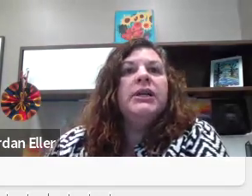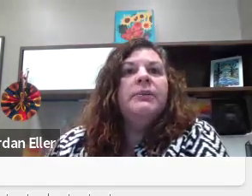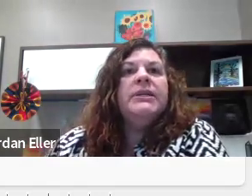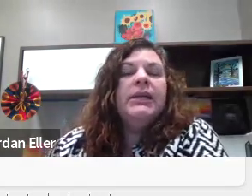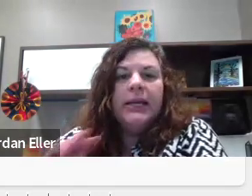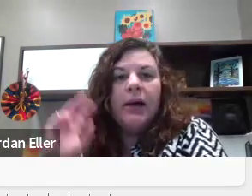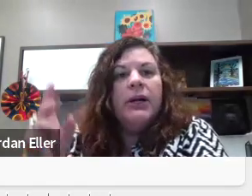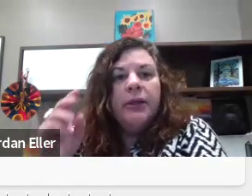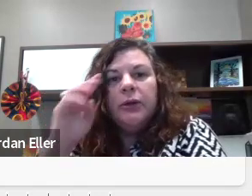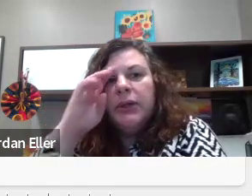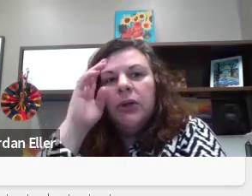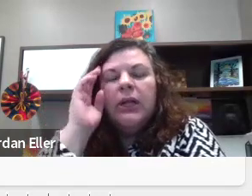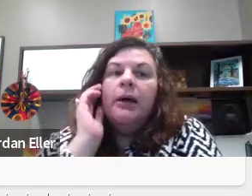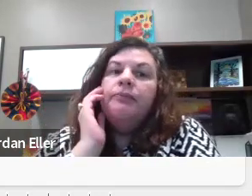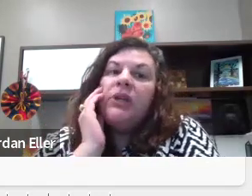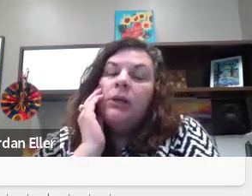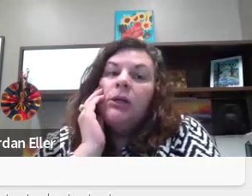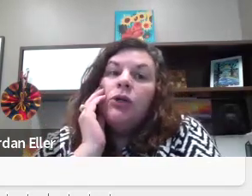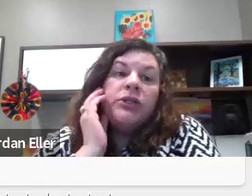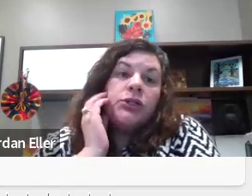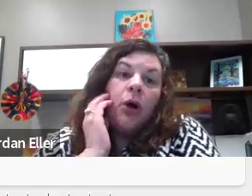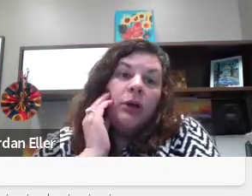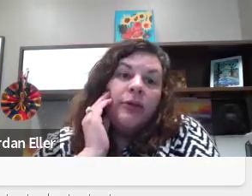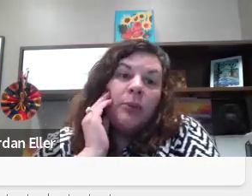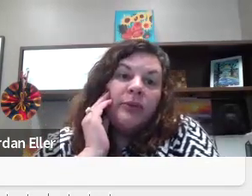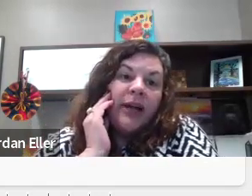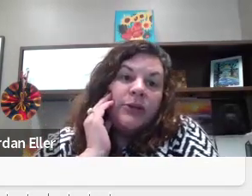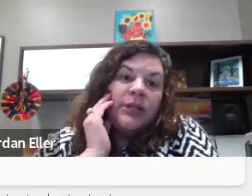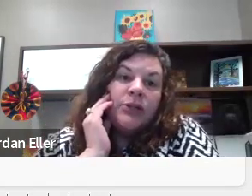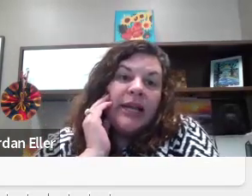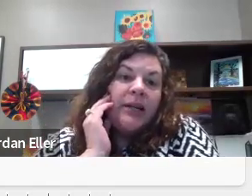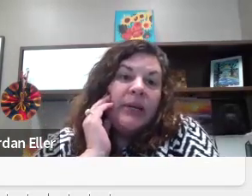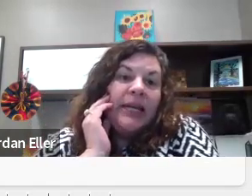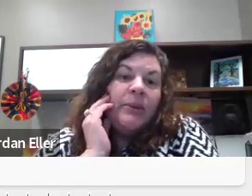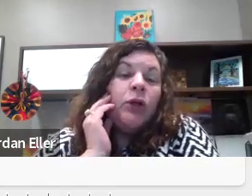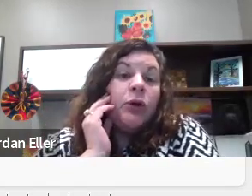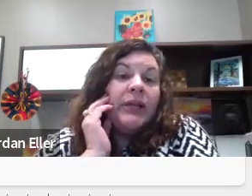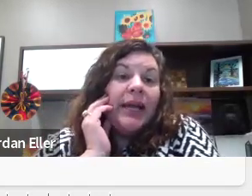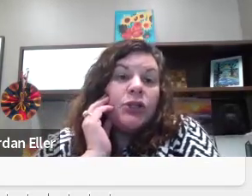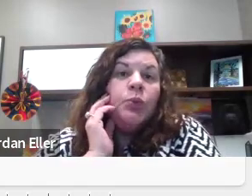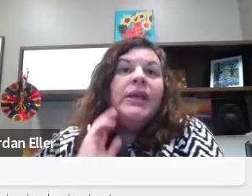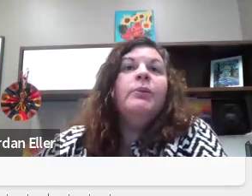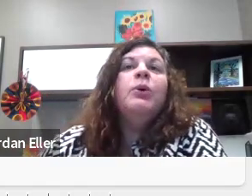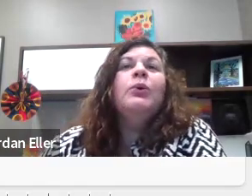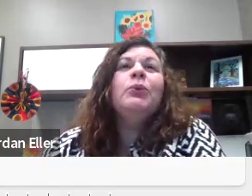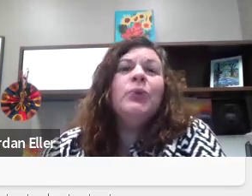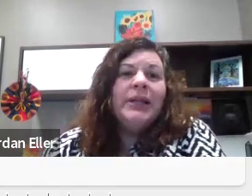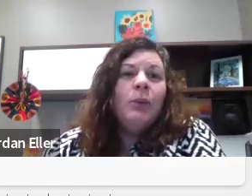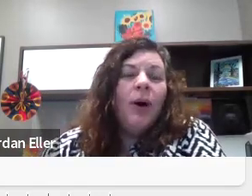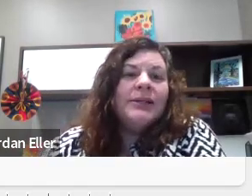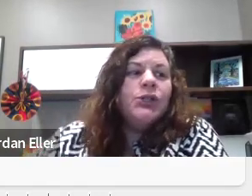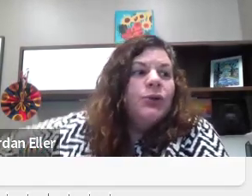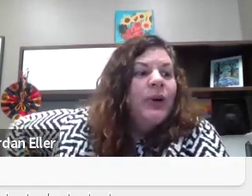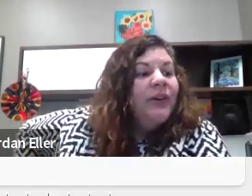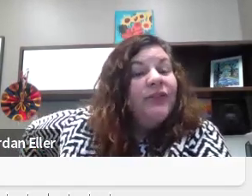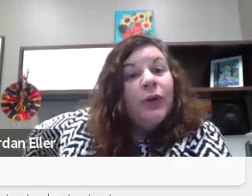We're actually going to be sending out another little notice to all of our providers that are signed up an email early next week, but we